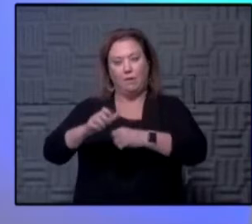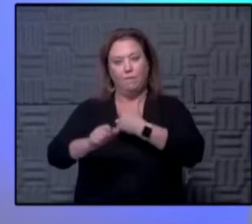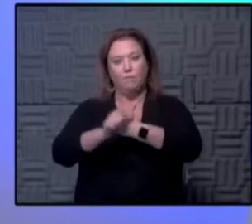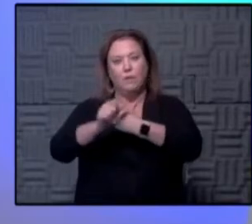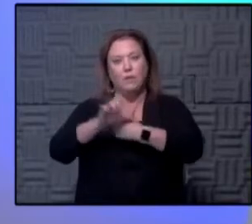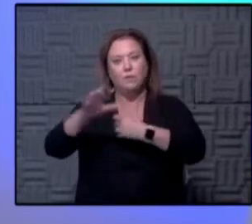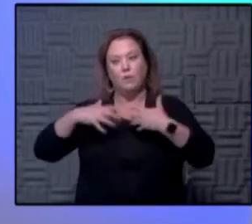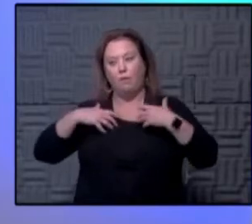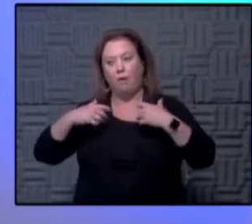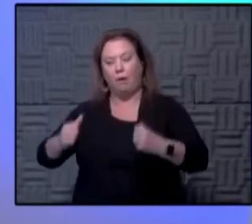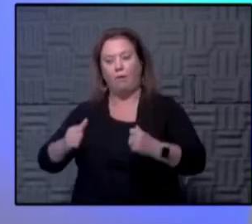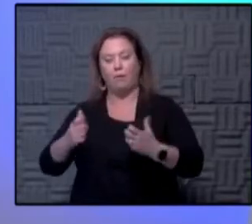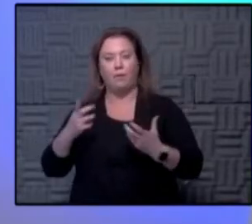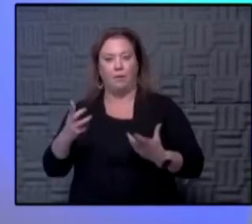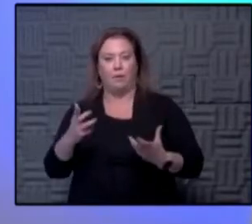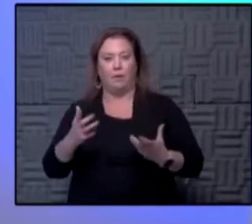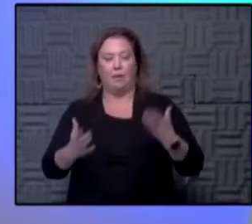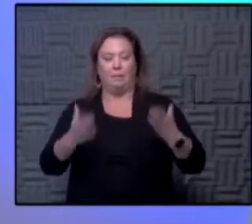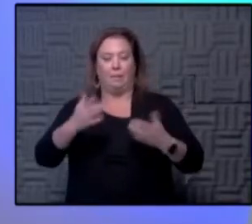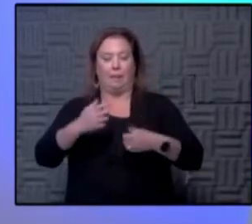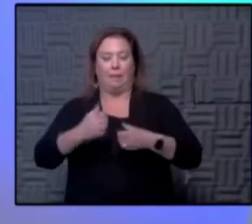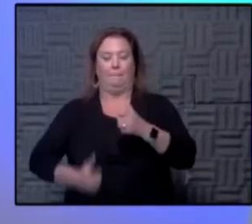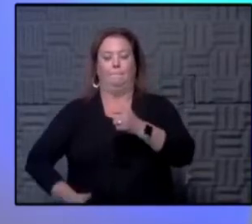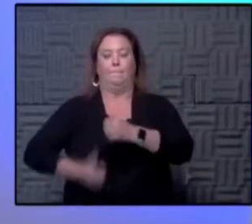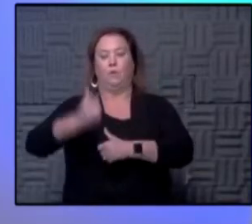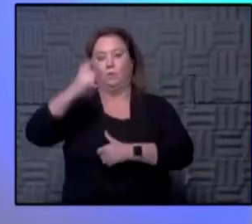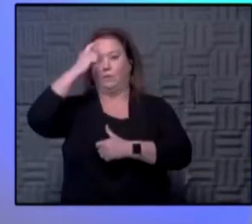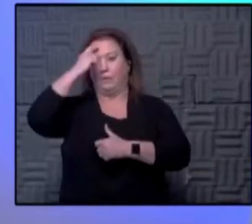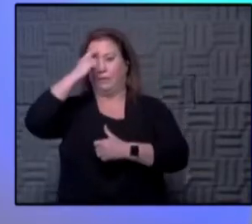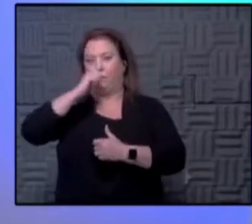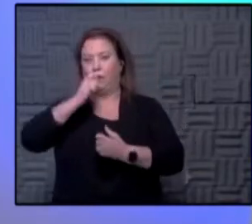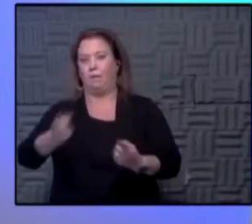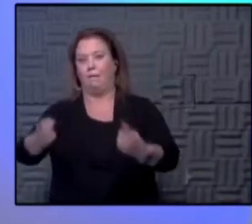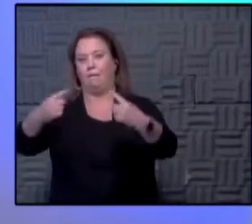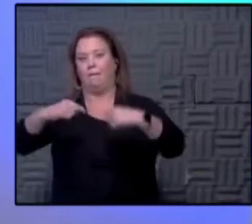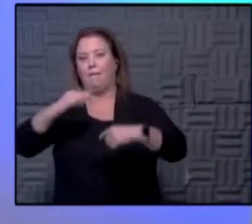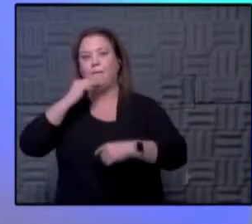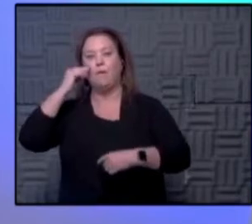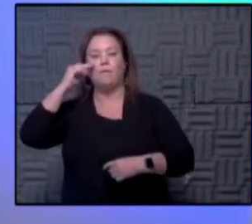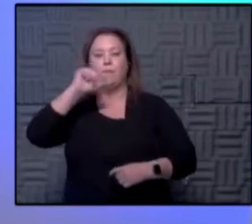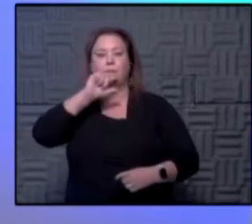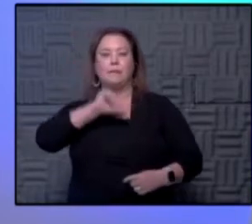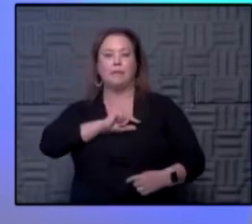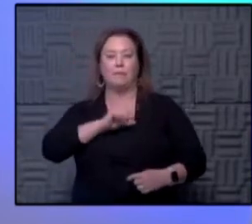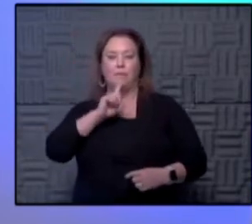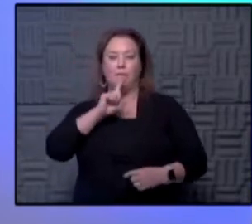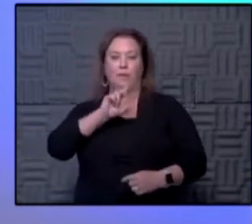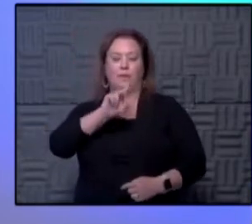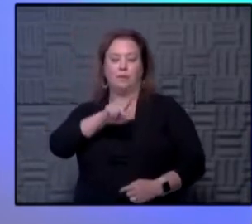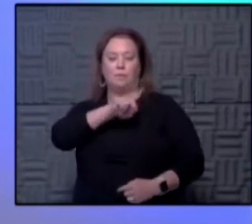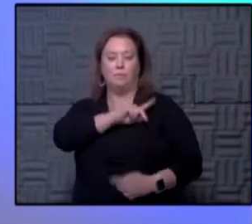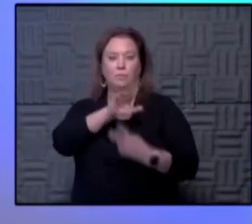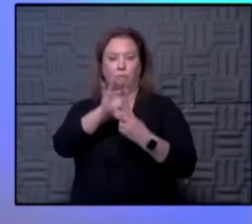your well-being that maybe it makes the most sense for him not to come home for Thanksgiving? And that really is a personal choice.